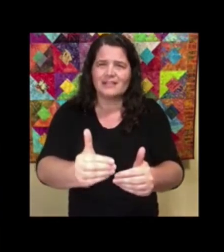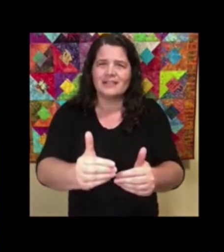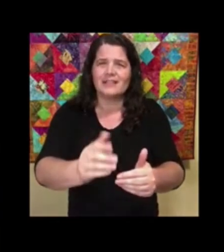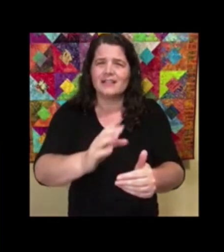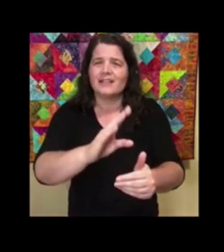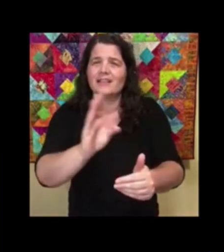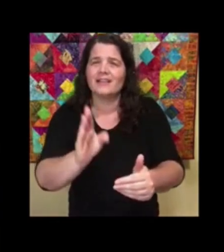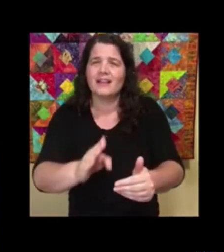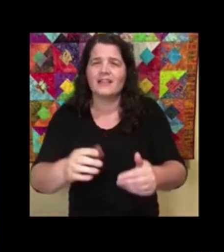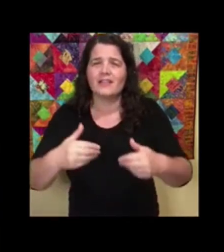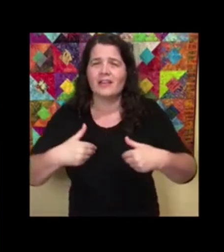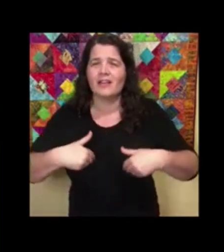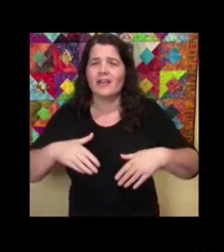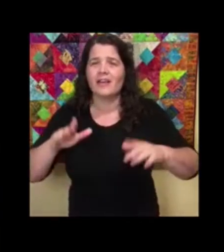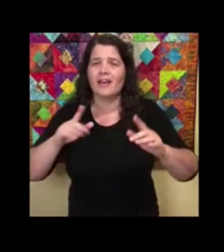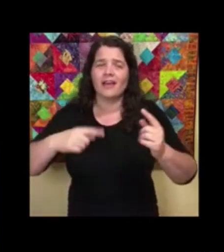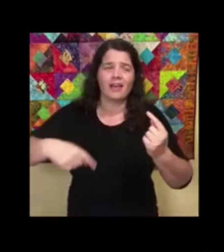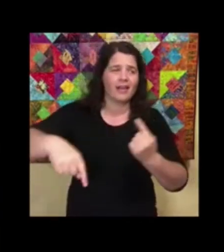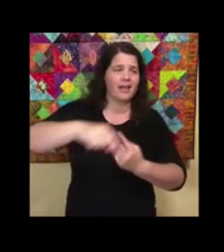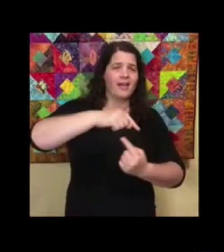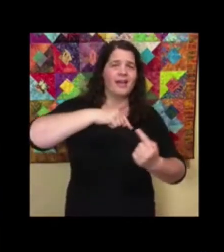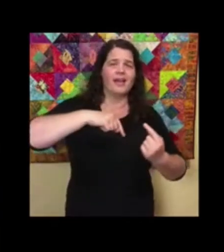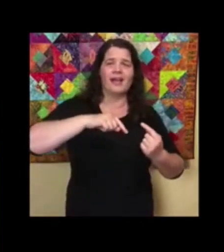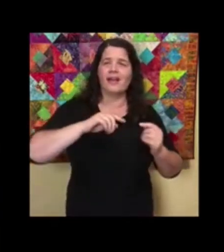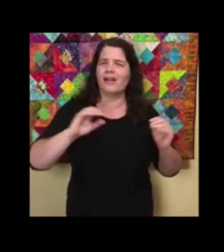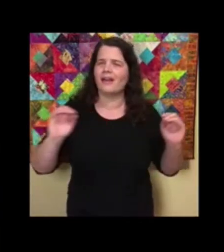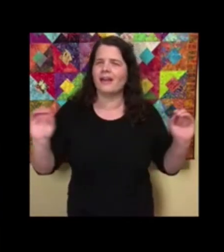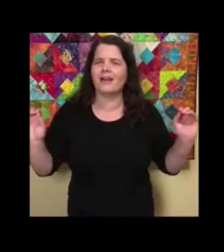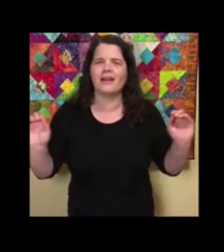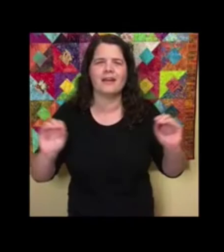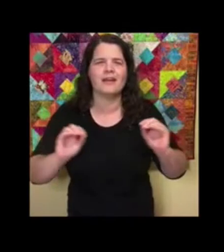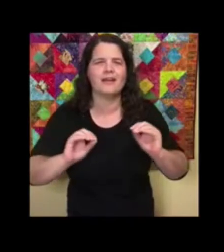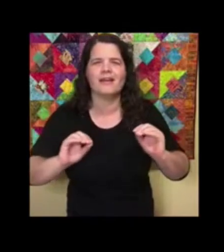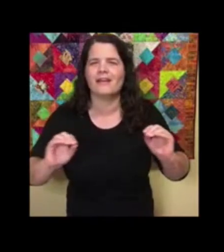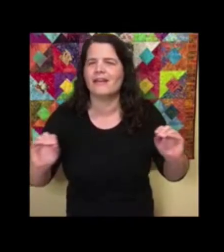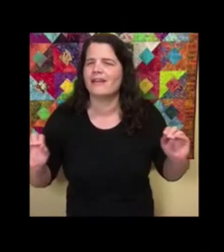forward. Never turning